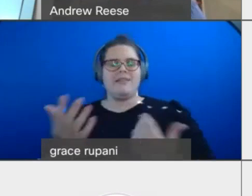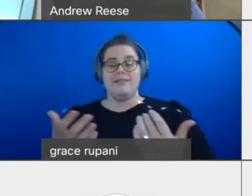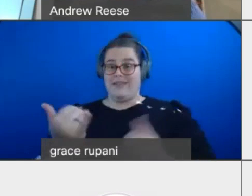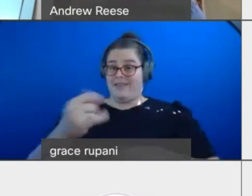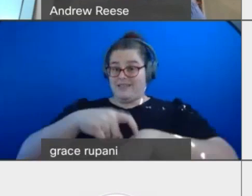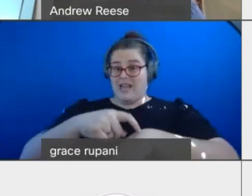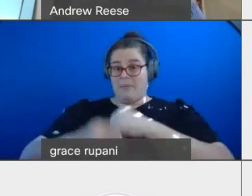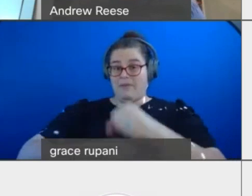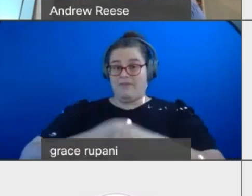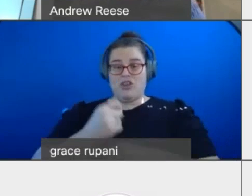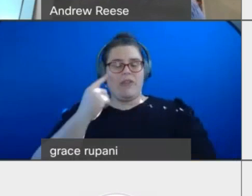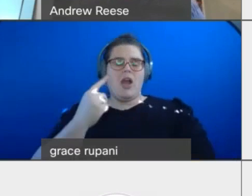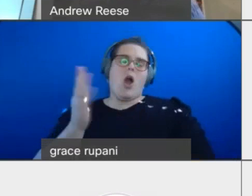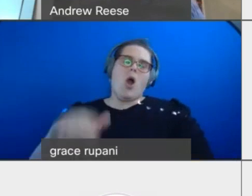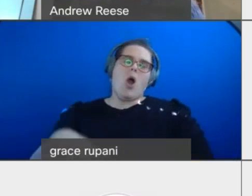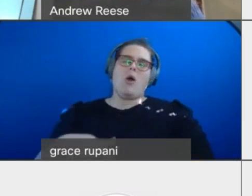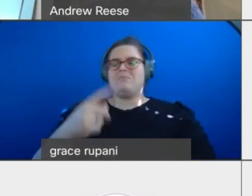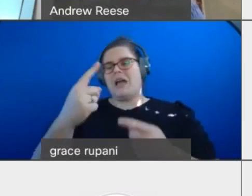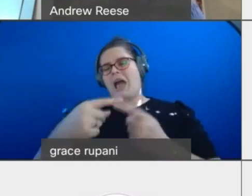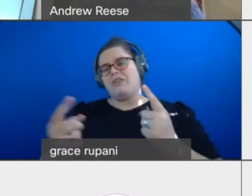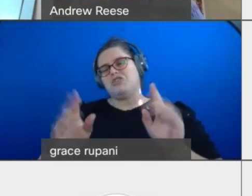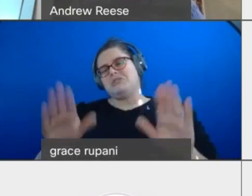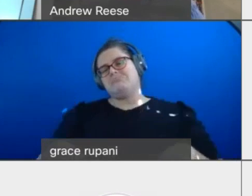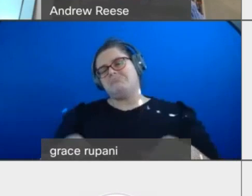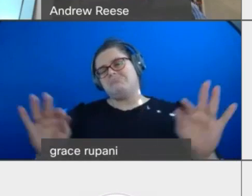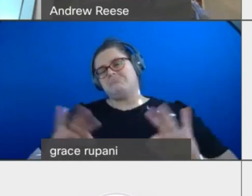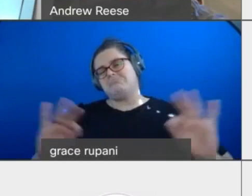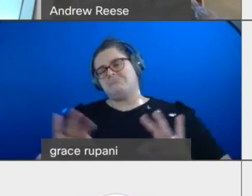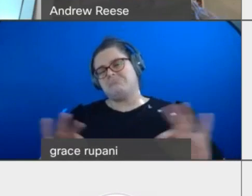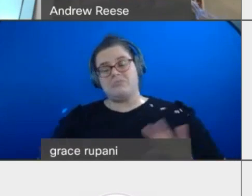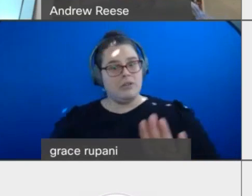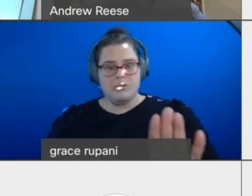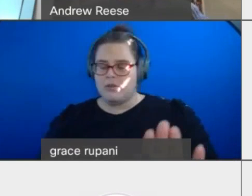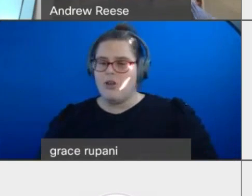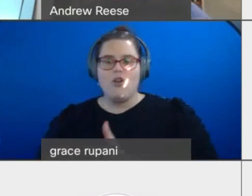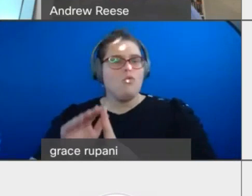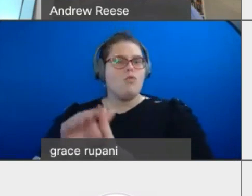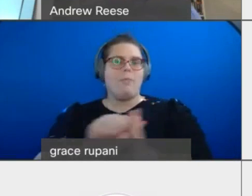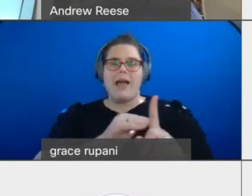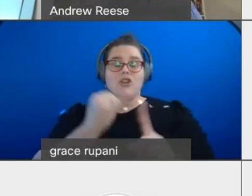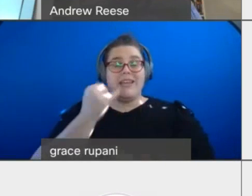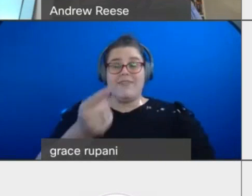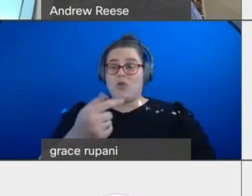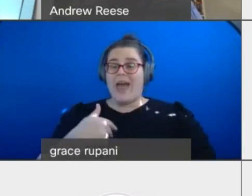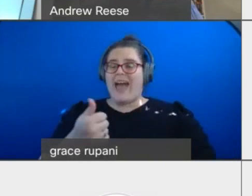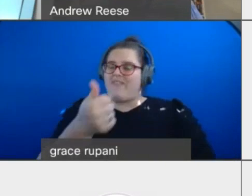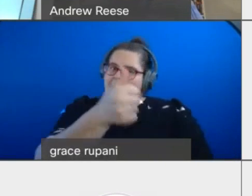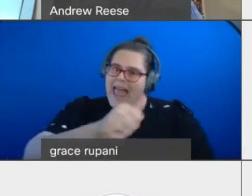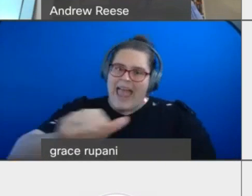have allergies. As a reminder, if someone is sick in any way, if you have any of those symptoms that indicate